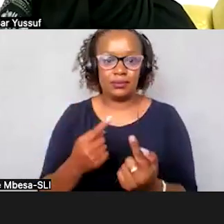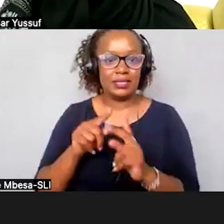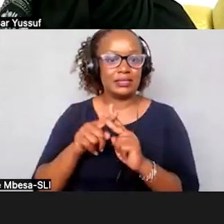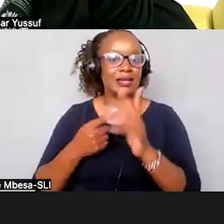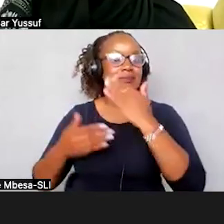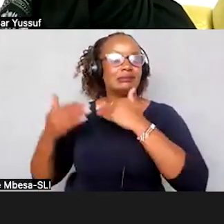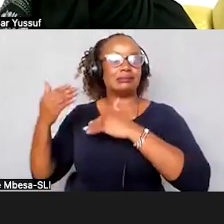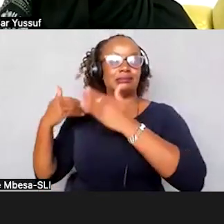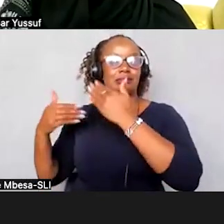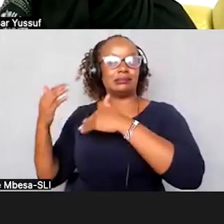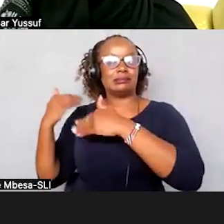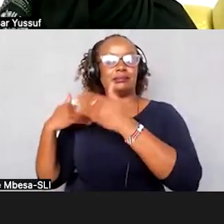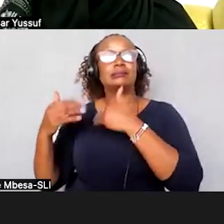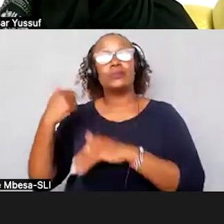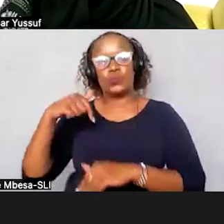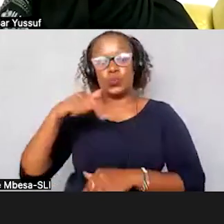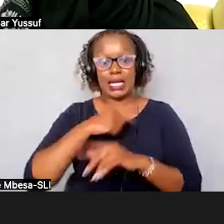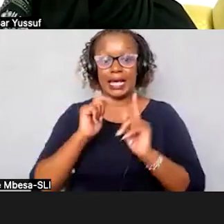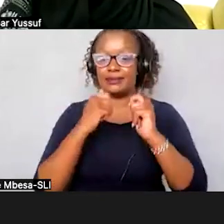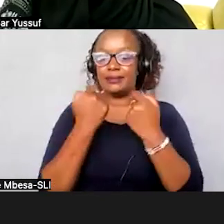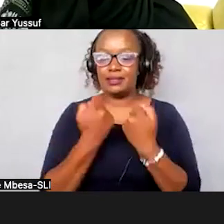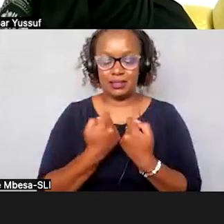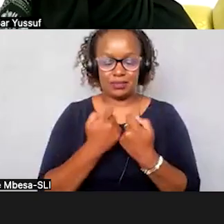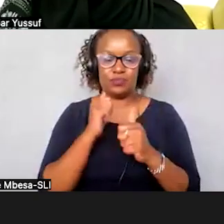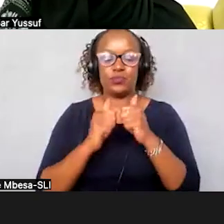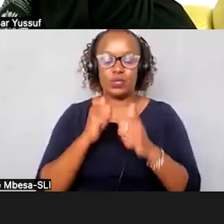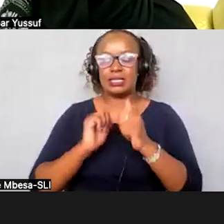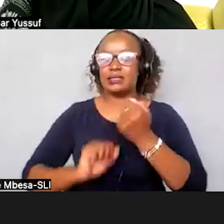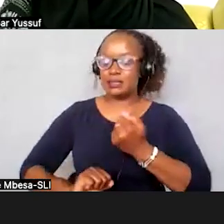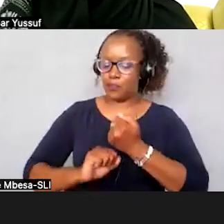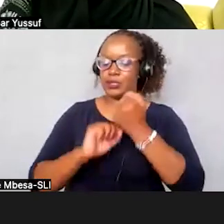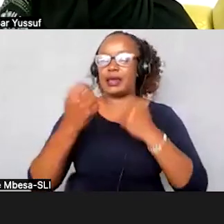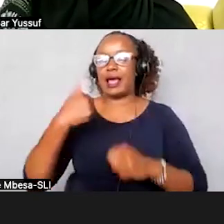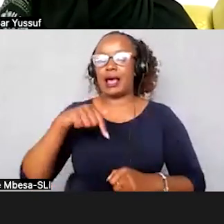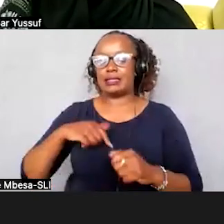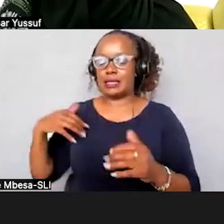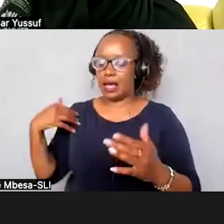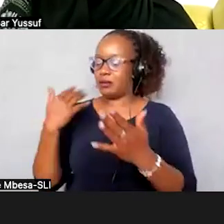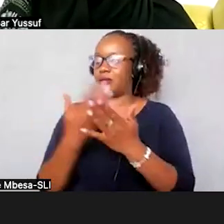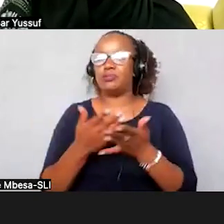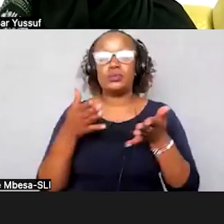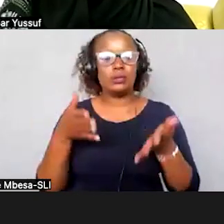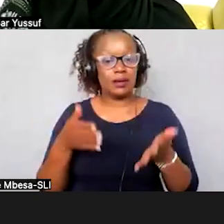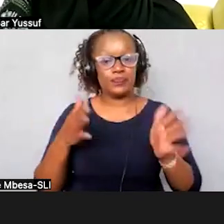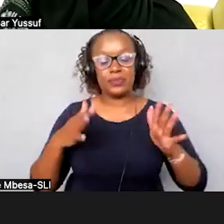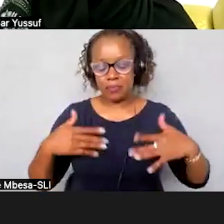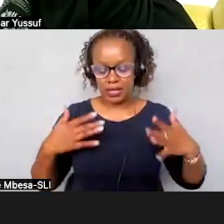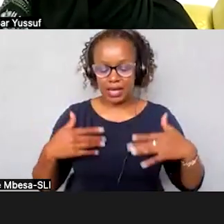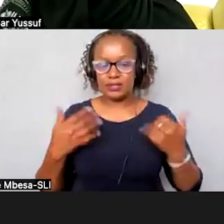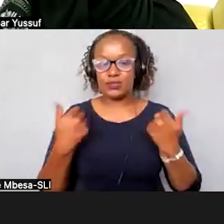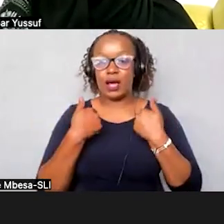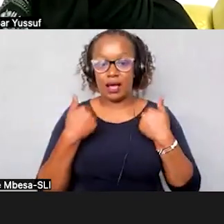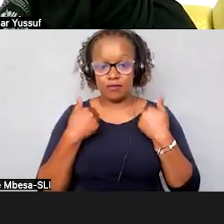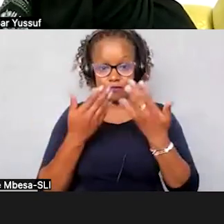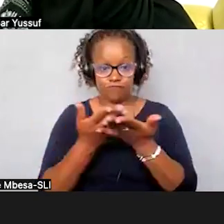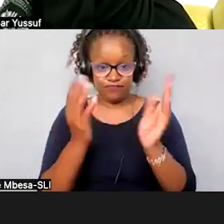team that just brought this on. This far we have come. And I'm glad to be on this, to be moderating you today.